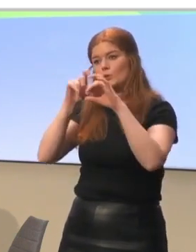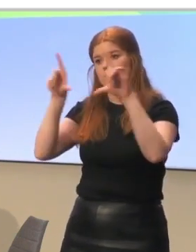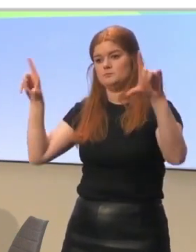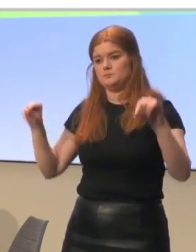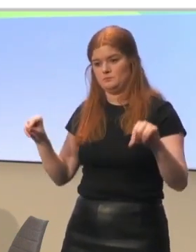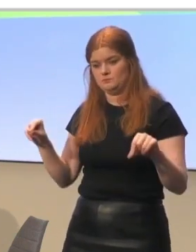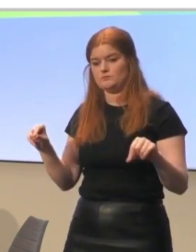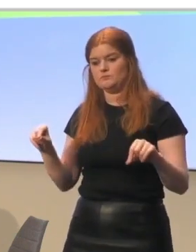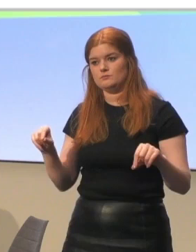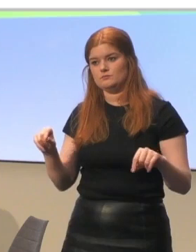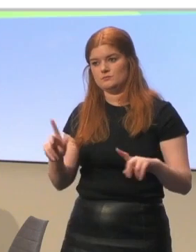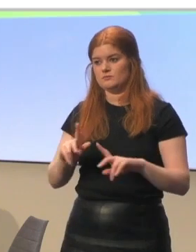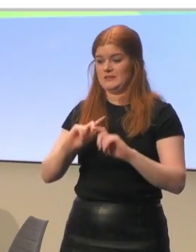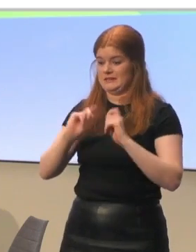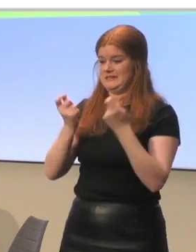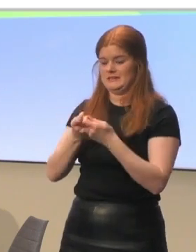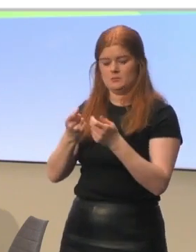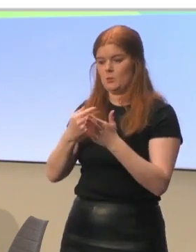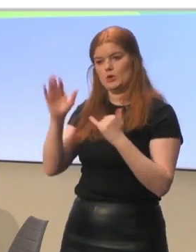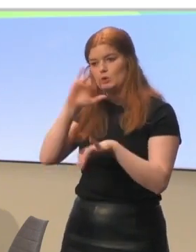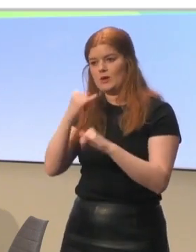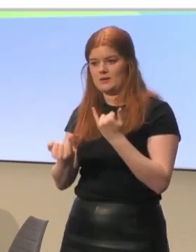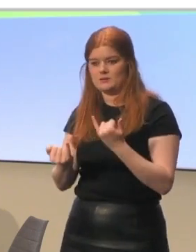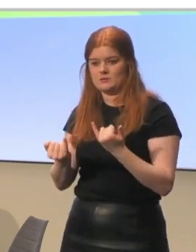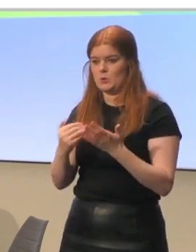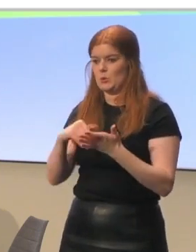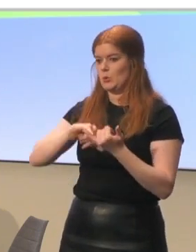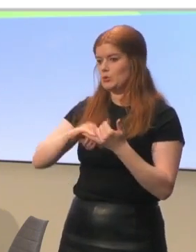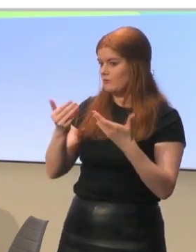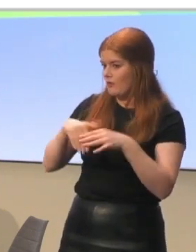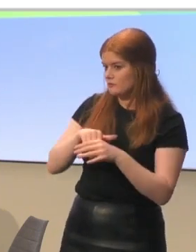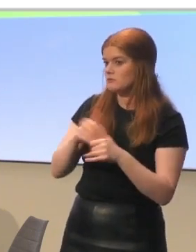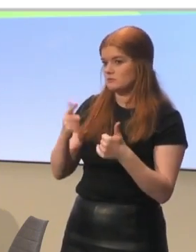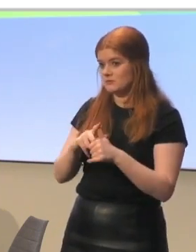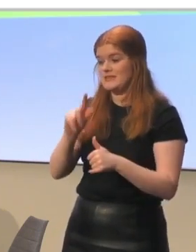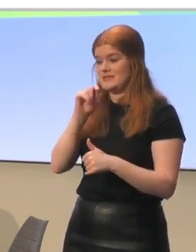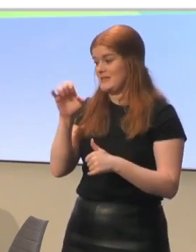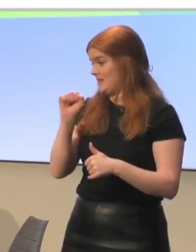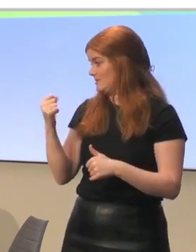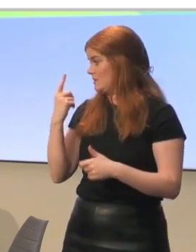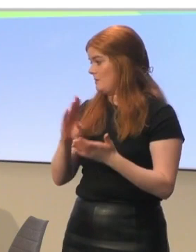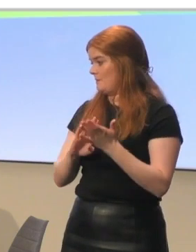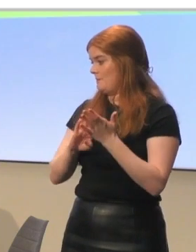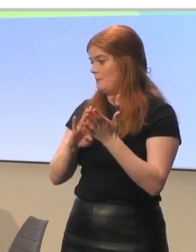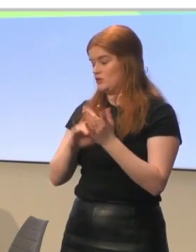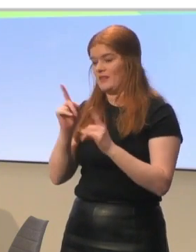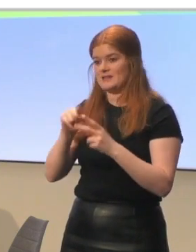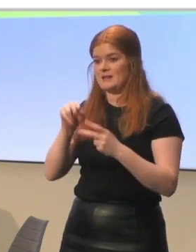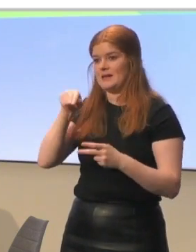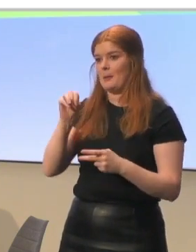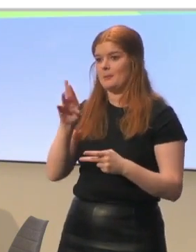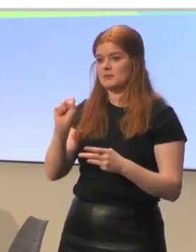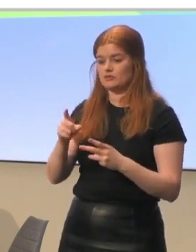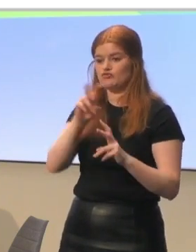on the team, like who the team is made up of, the different areas there. TESS, as we said, are members of it. The NEPS